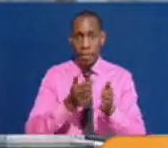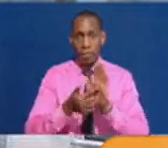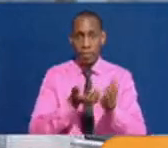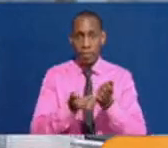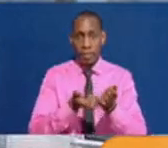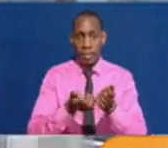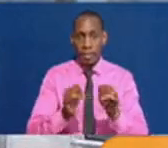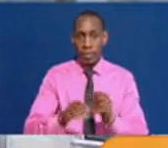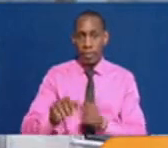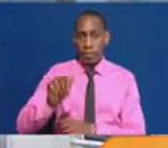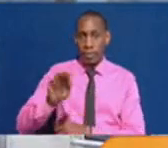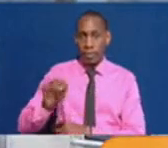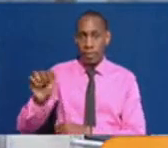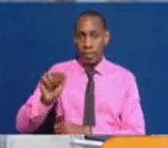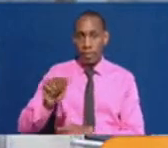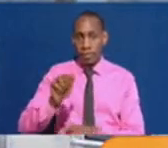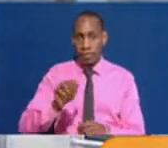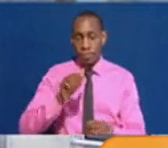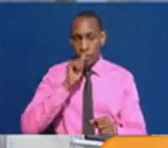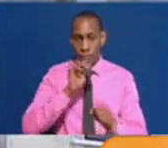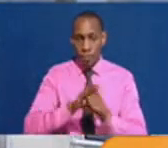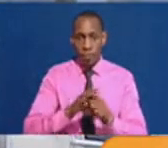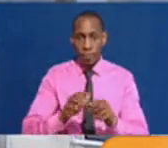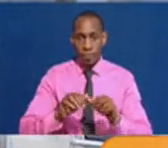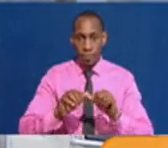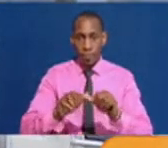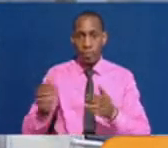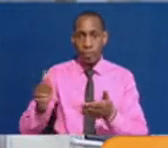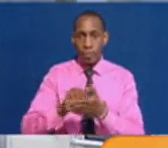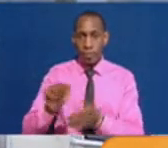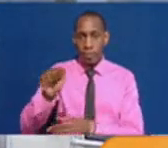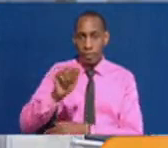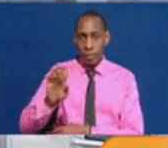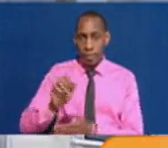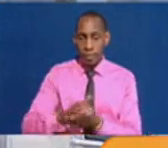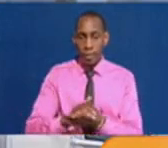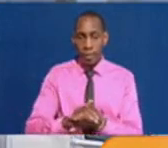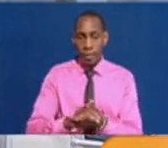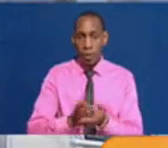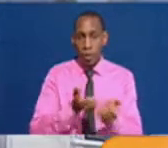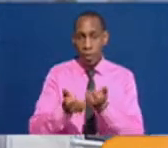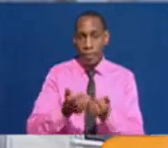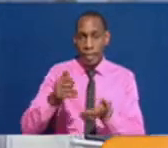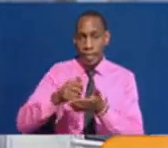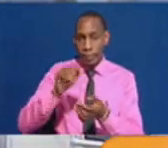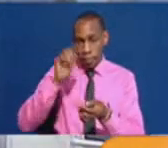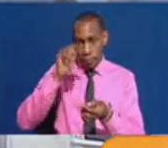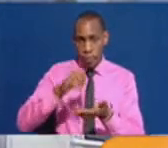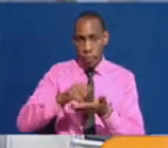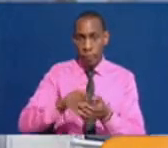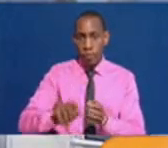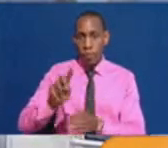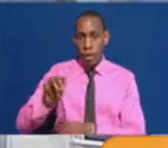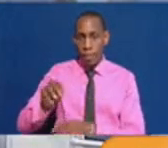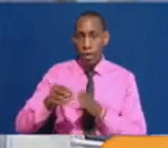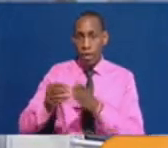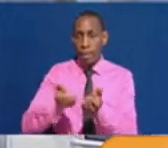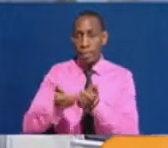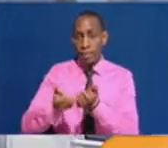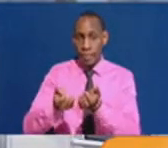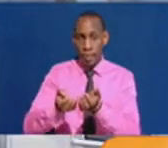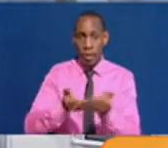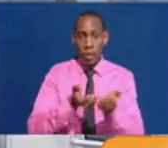ABSA Kenya has reiterated its commitment to onboard more SMEs into its fold as it seeks to incorporate 1 million women-led businesses